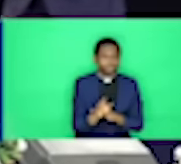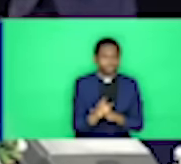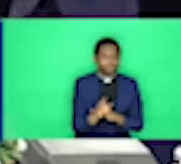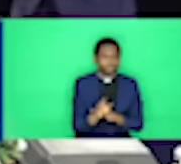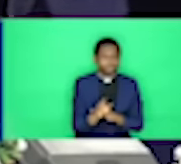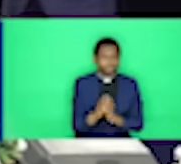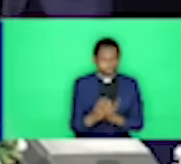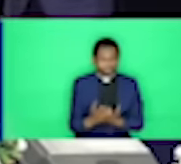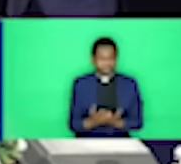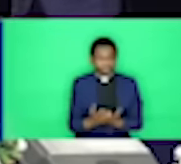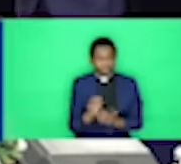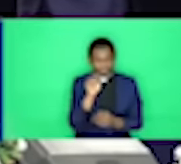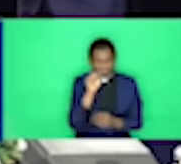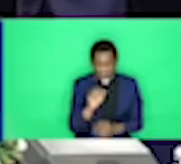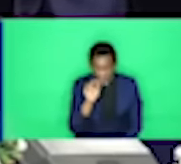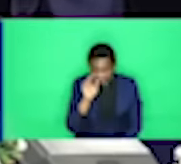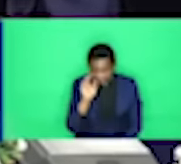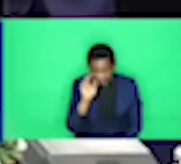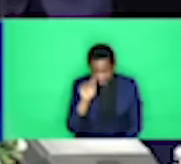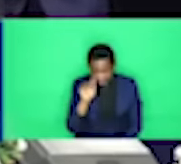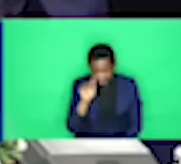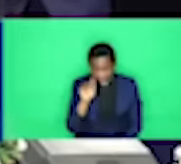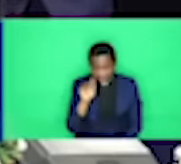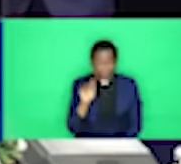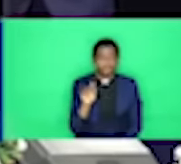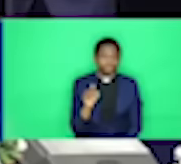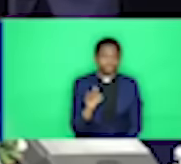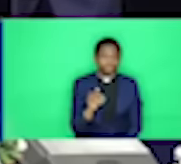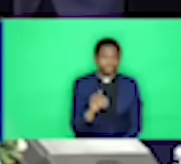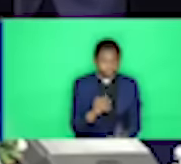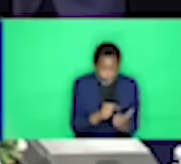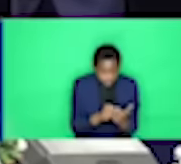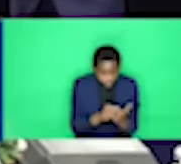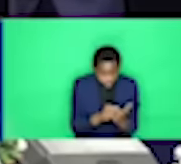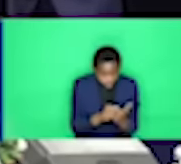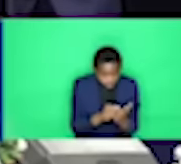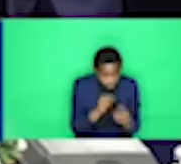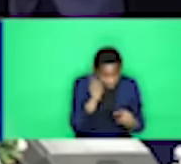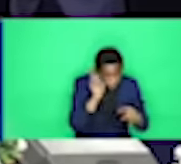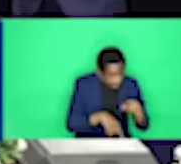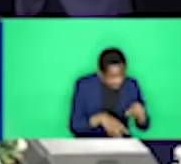Now, verse 15. Dunumunu. Truth is nowhere to be found.